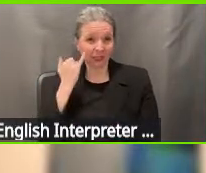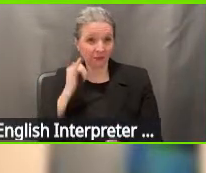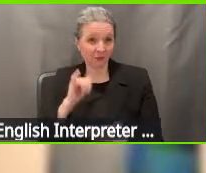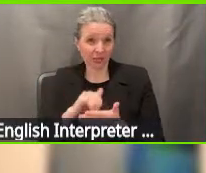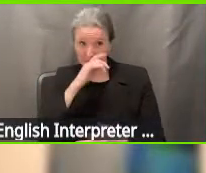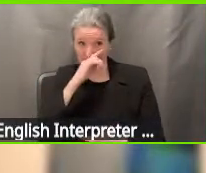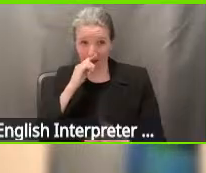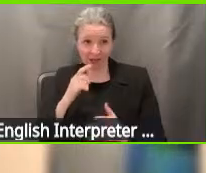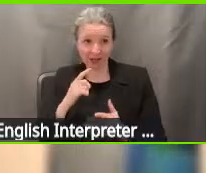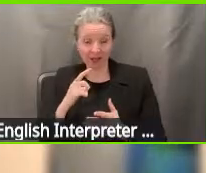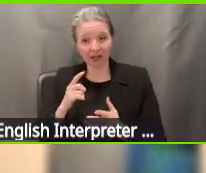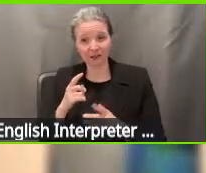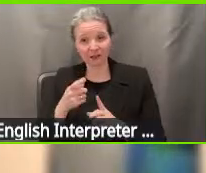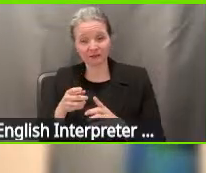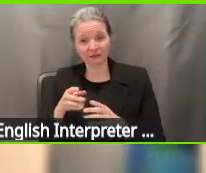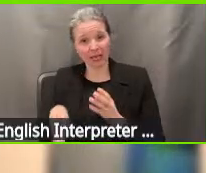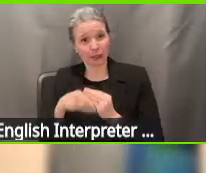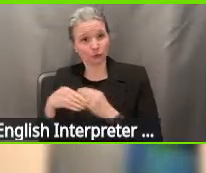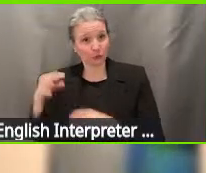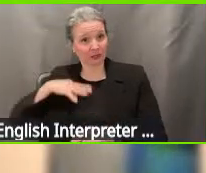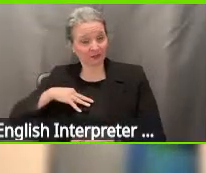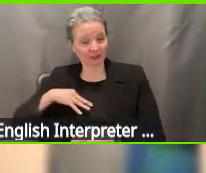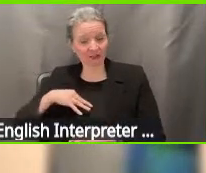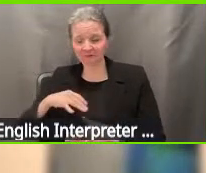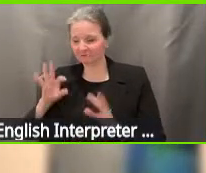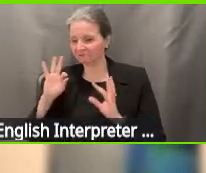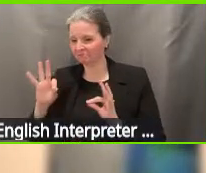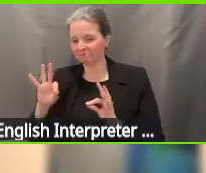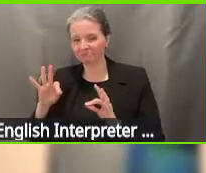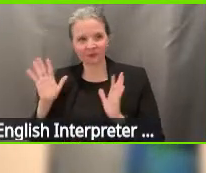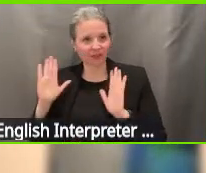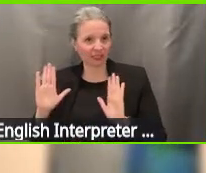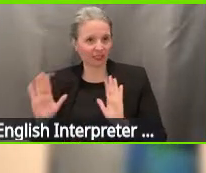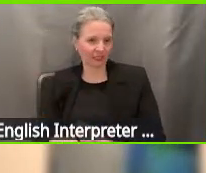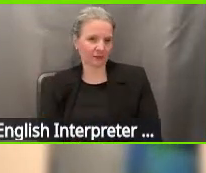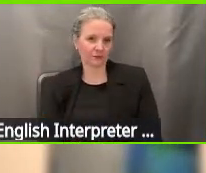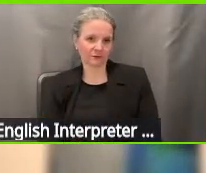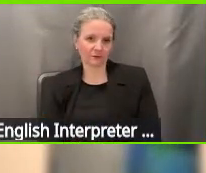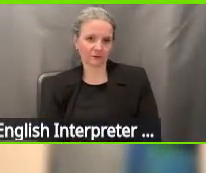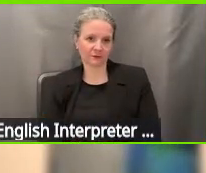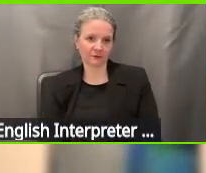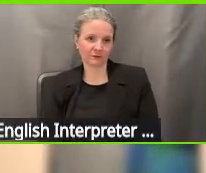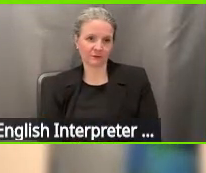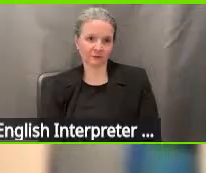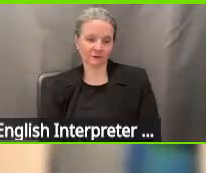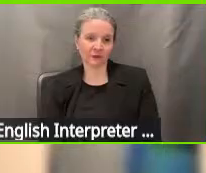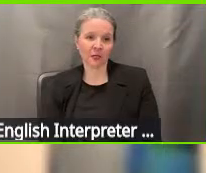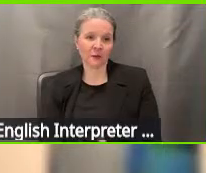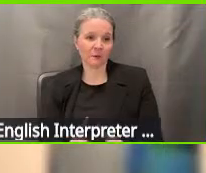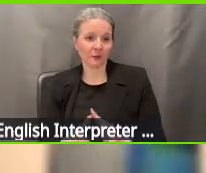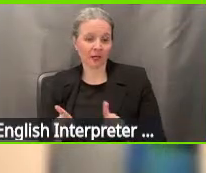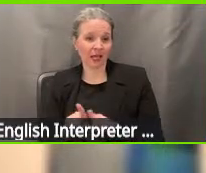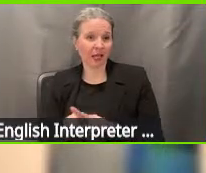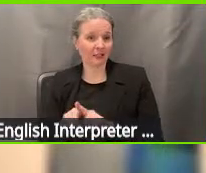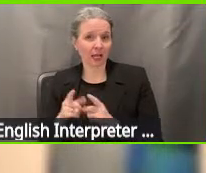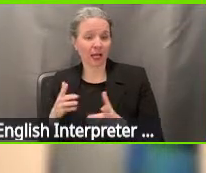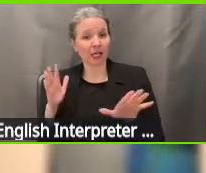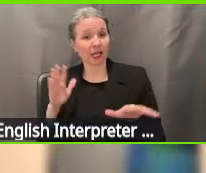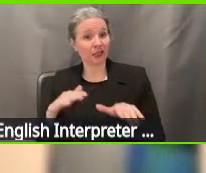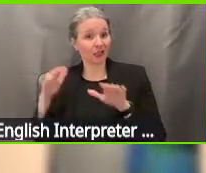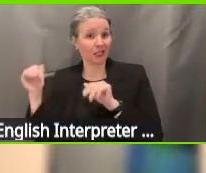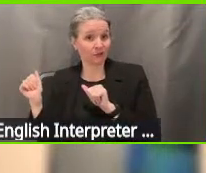a side benefit of that, that will be absolutely fantastic. But as I walk